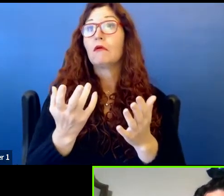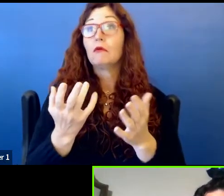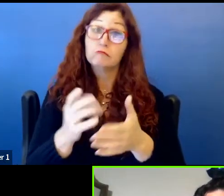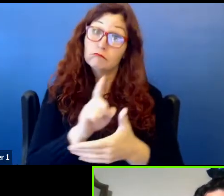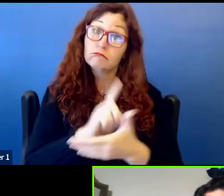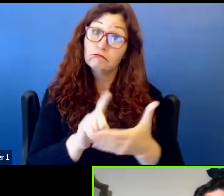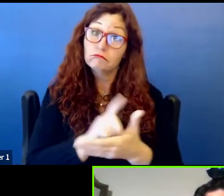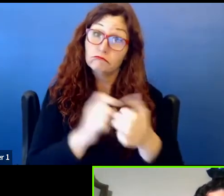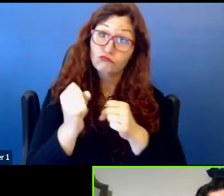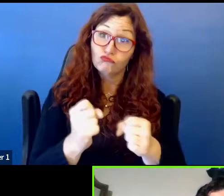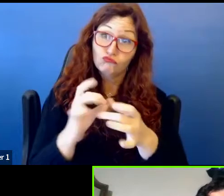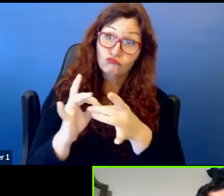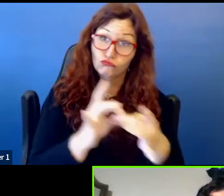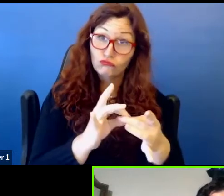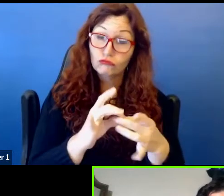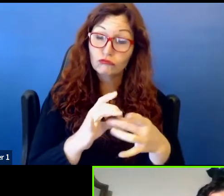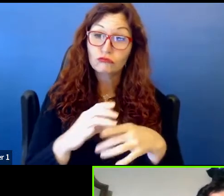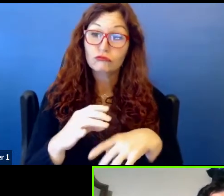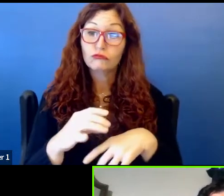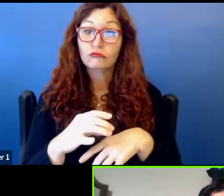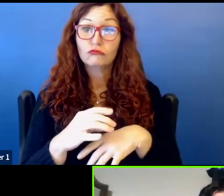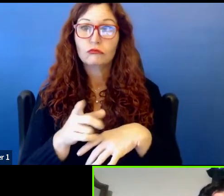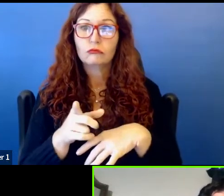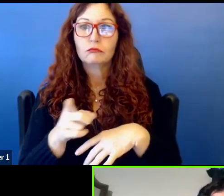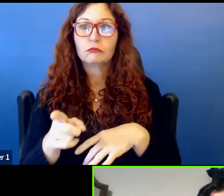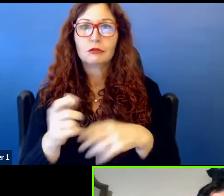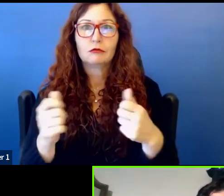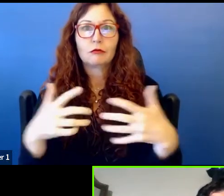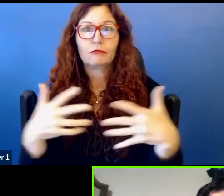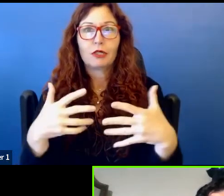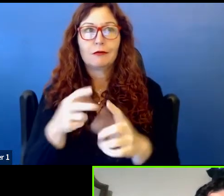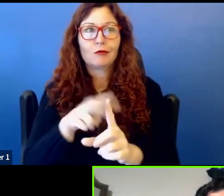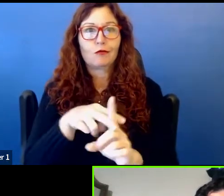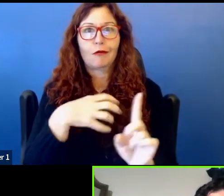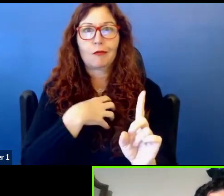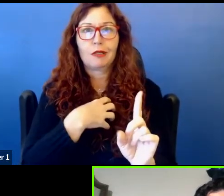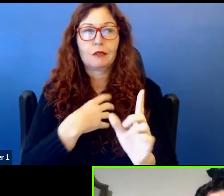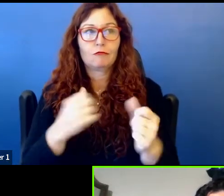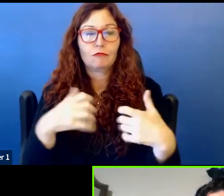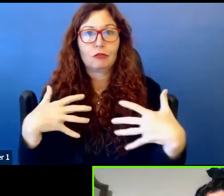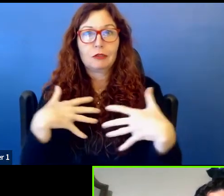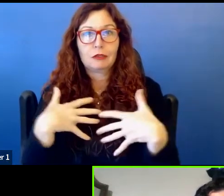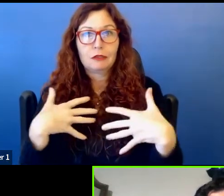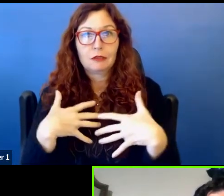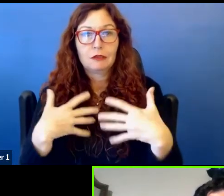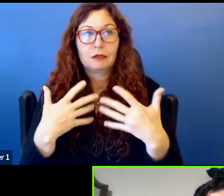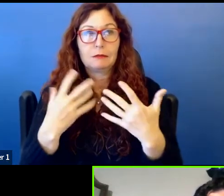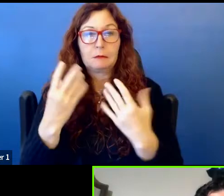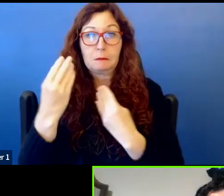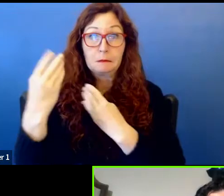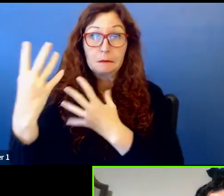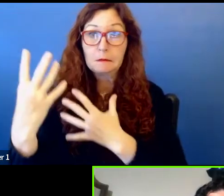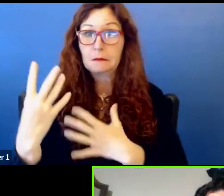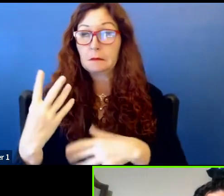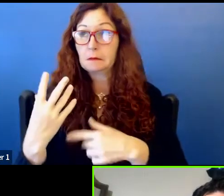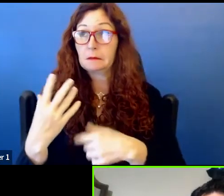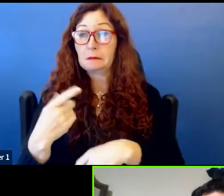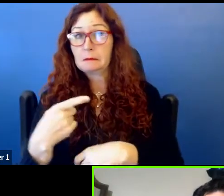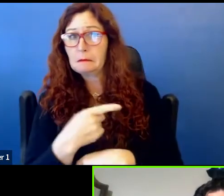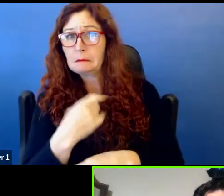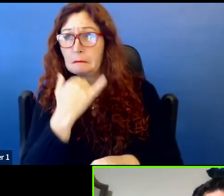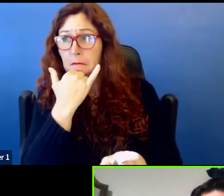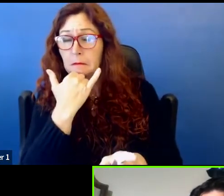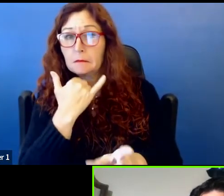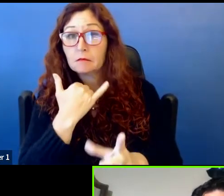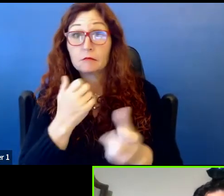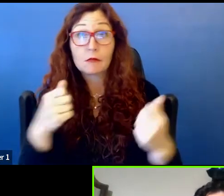um that are afraid to pursue any kind of um any kind of action you know we we of course have